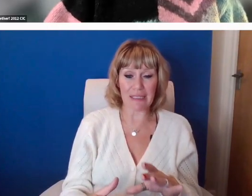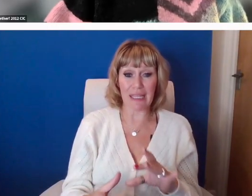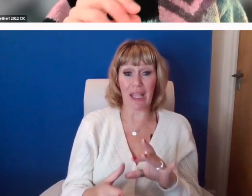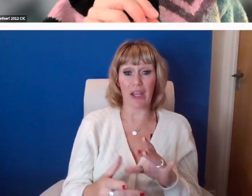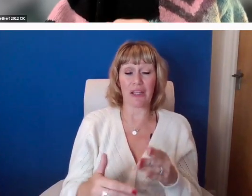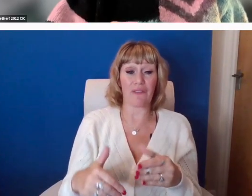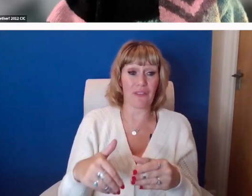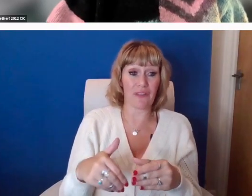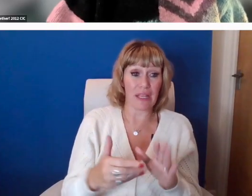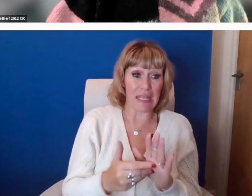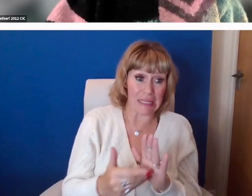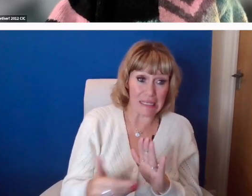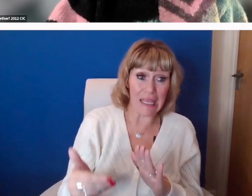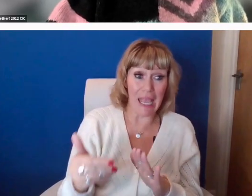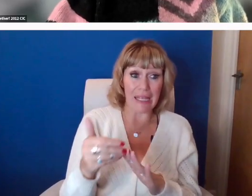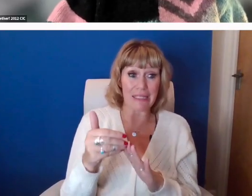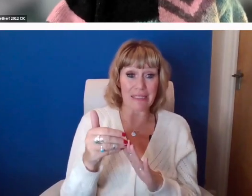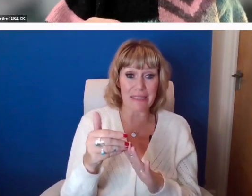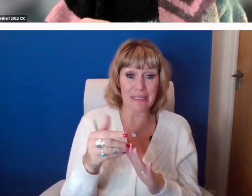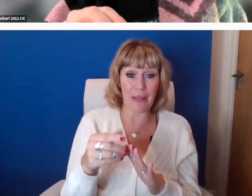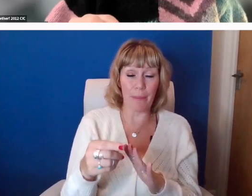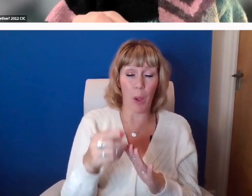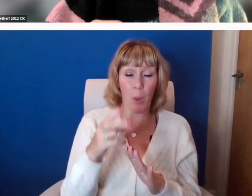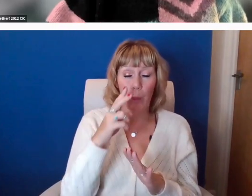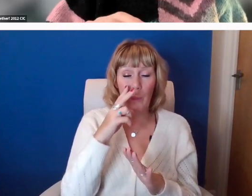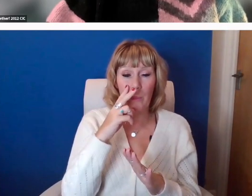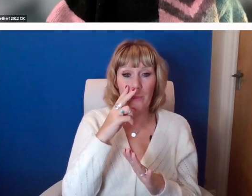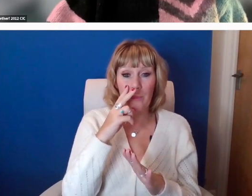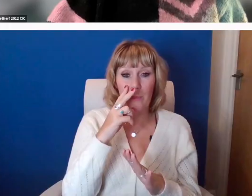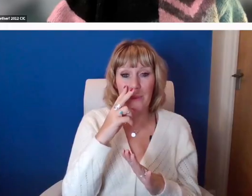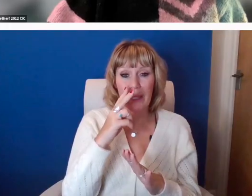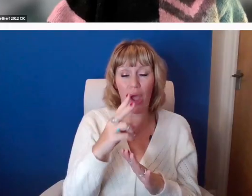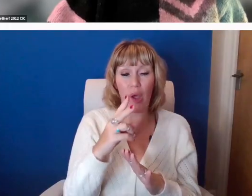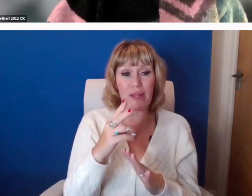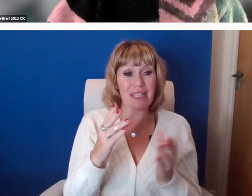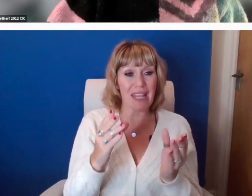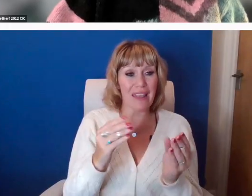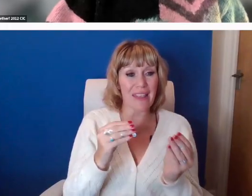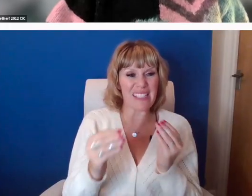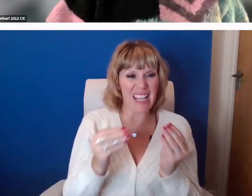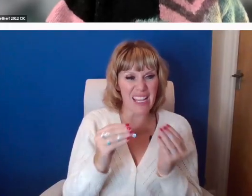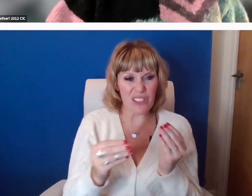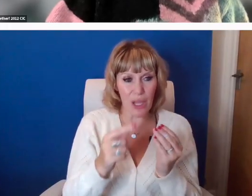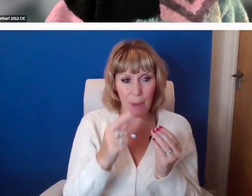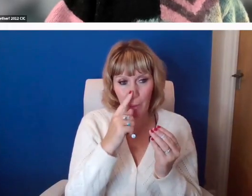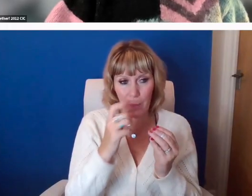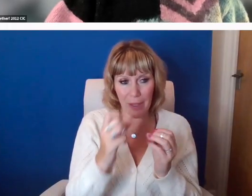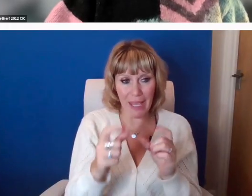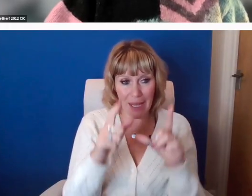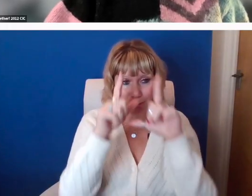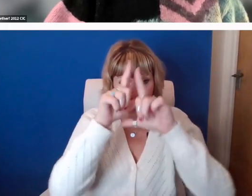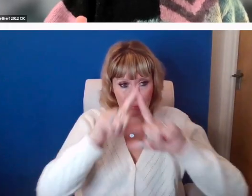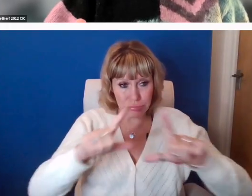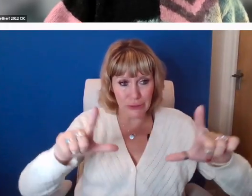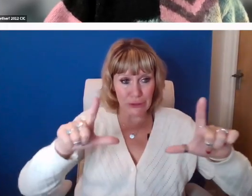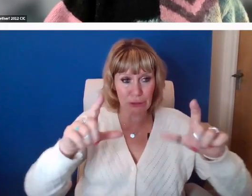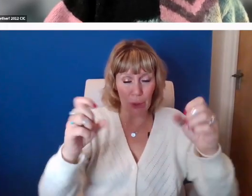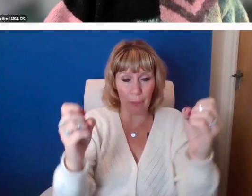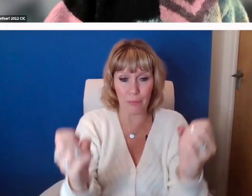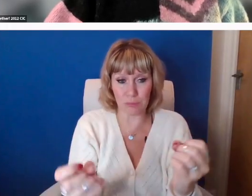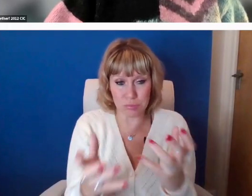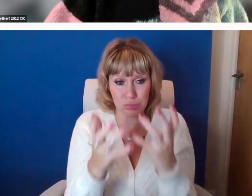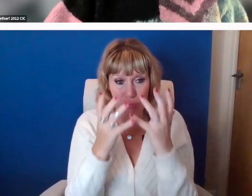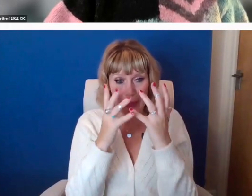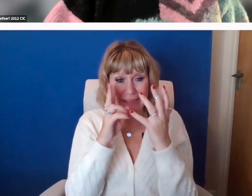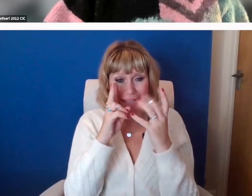we can get much, much closer up to it and we can really peer at the detail. And I just think it's